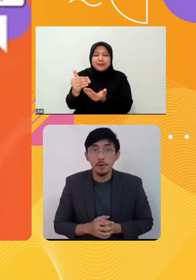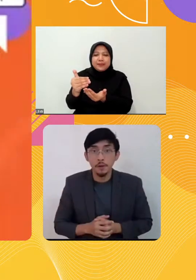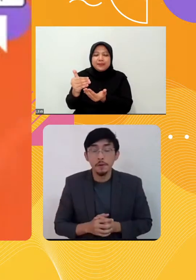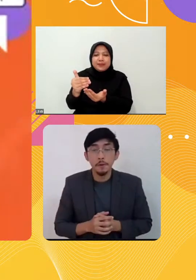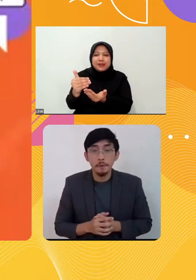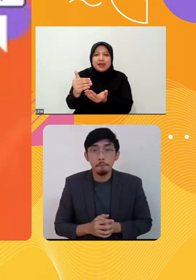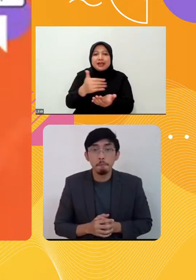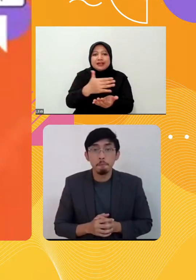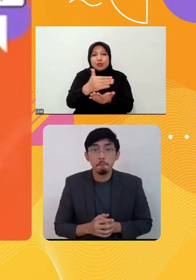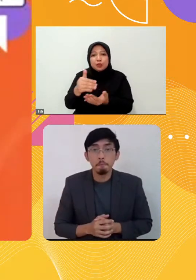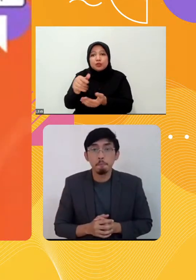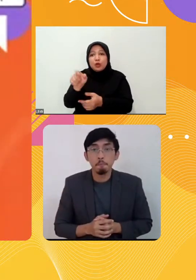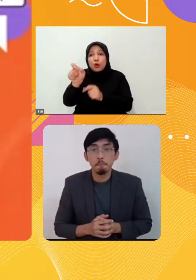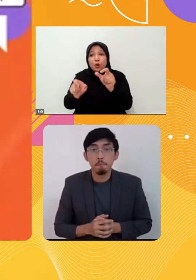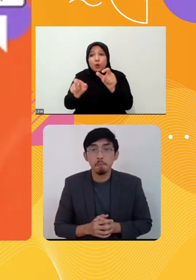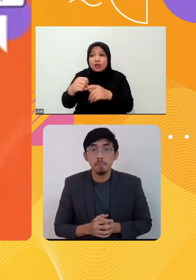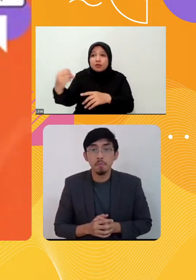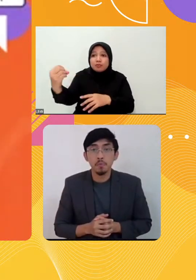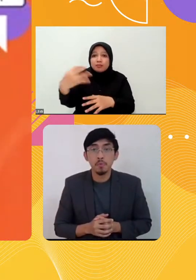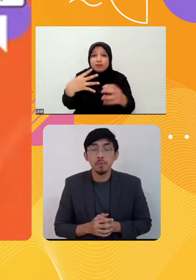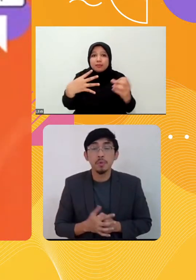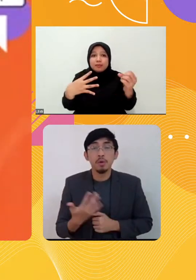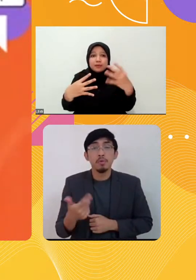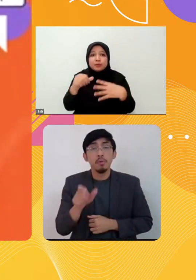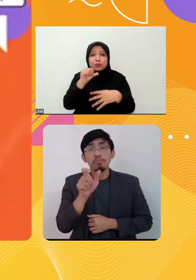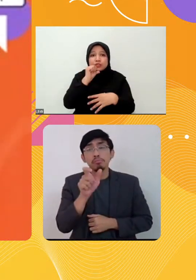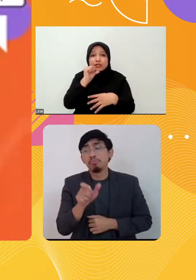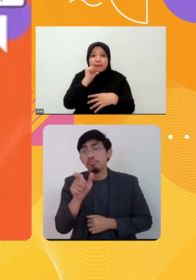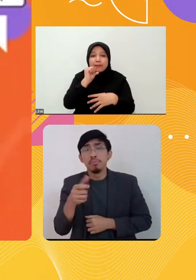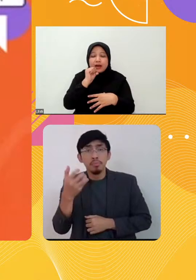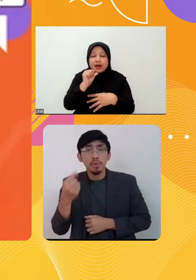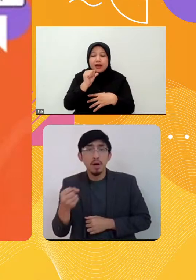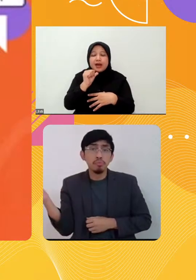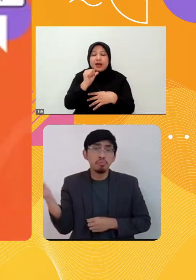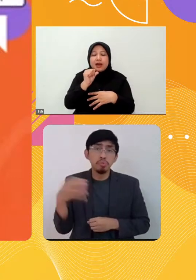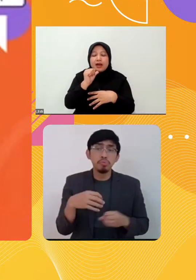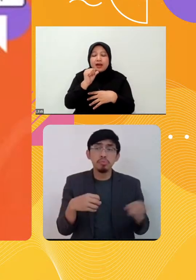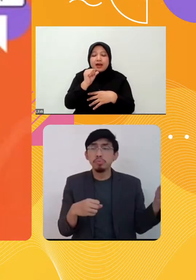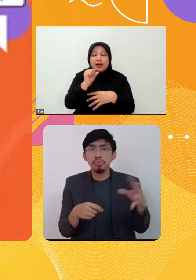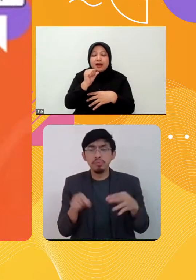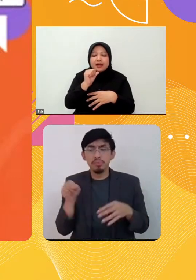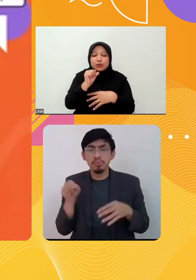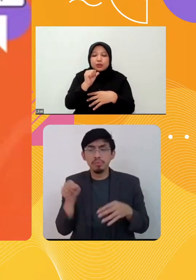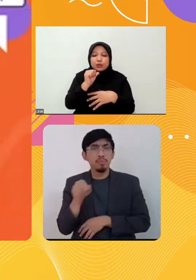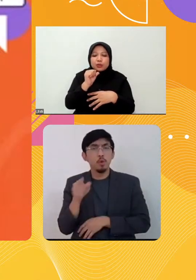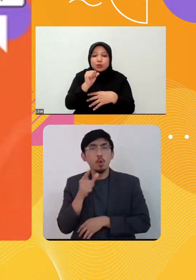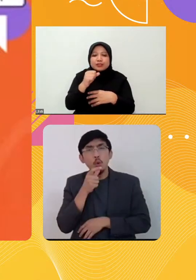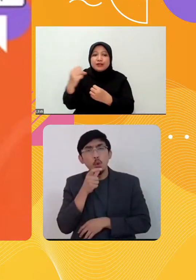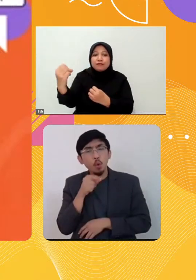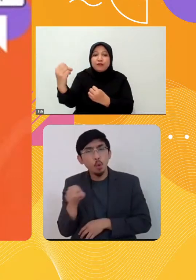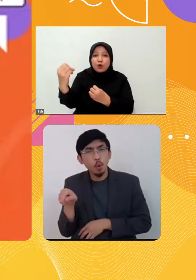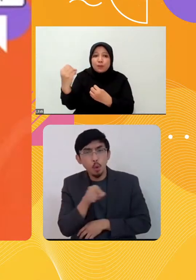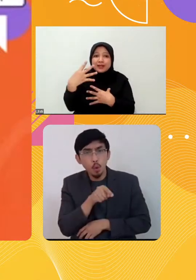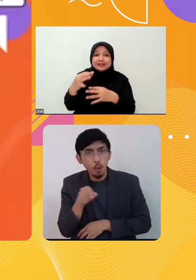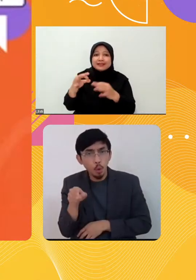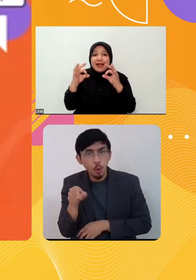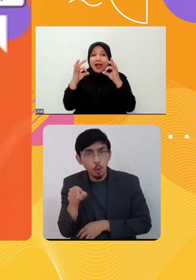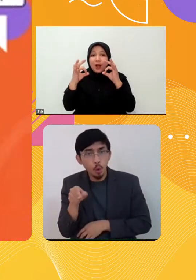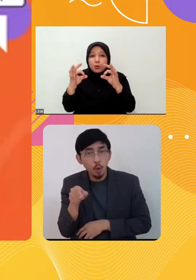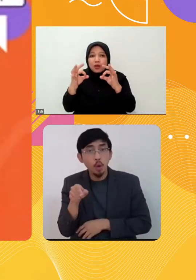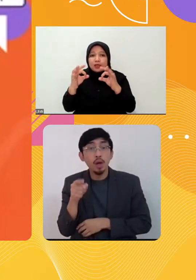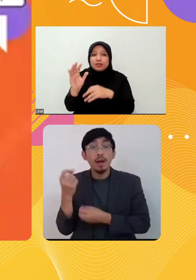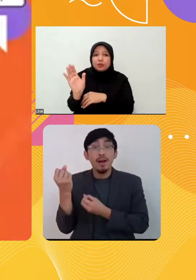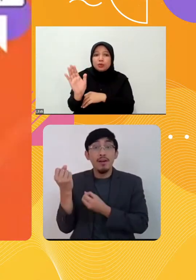inform that, and then how the accuracy, how the information